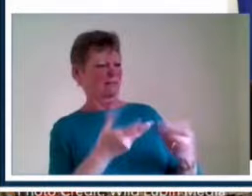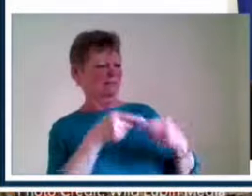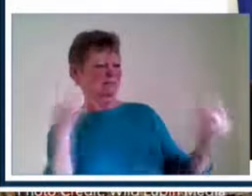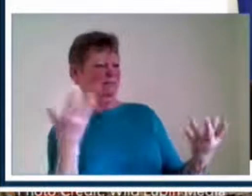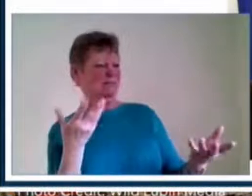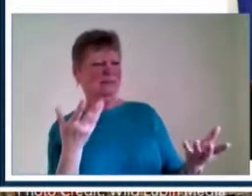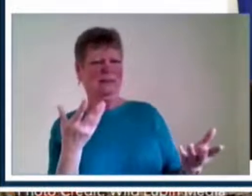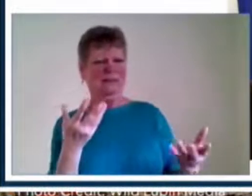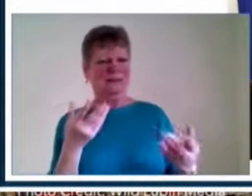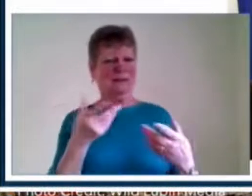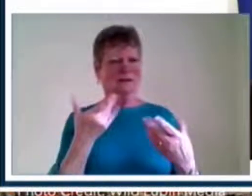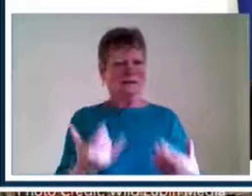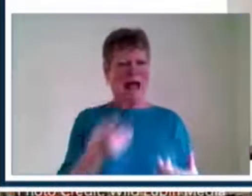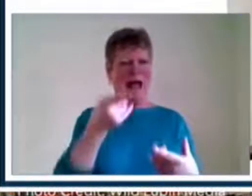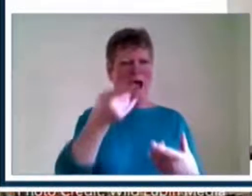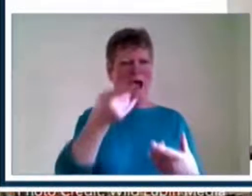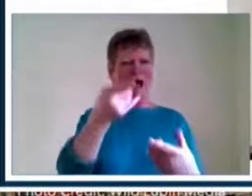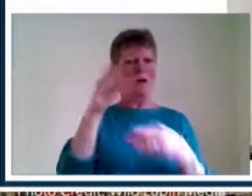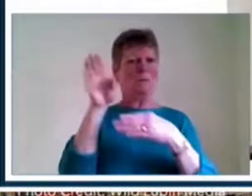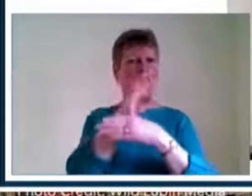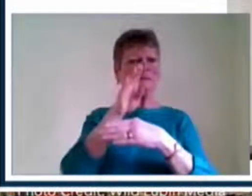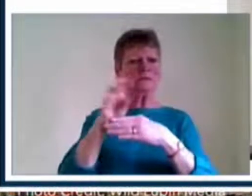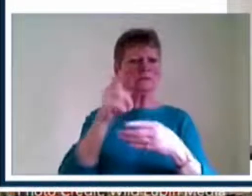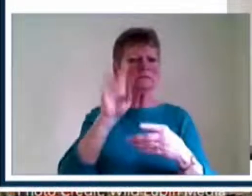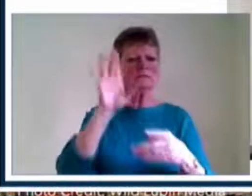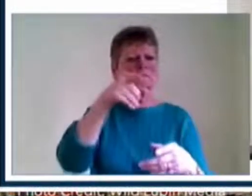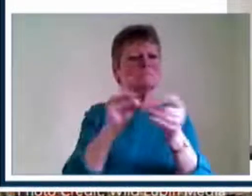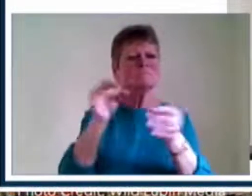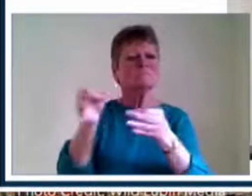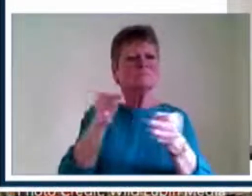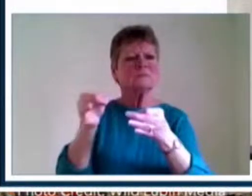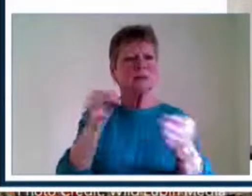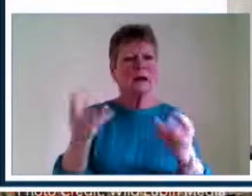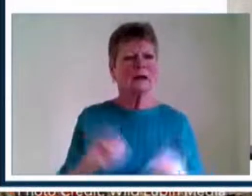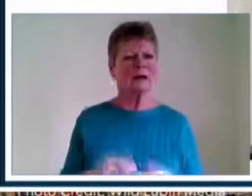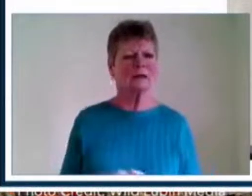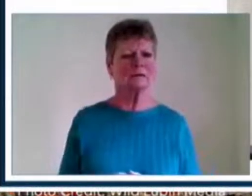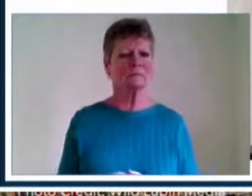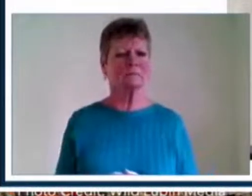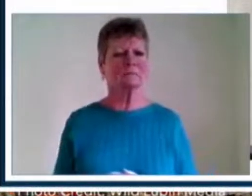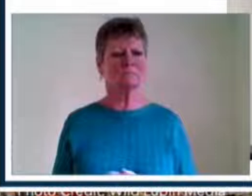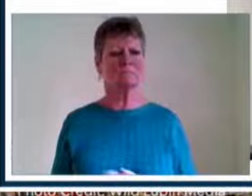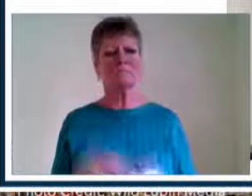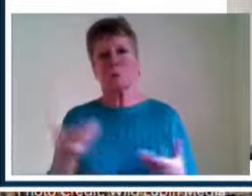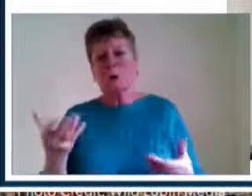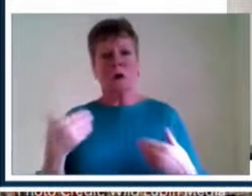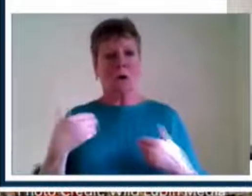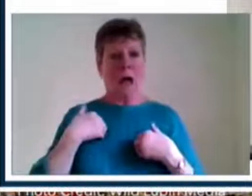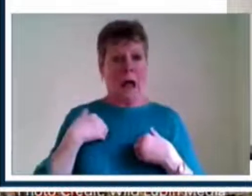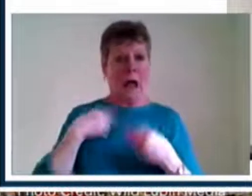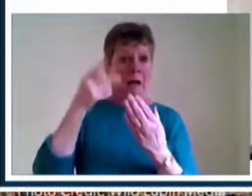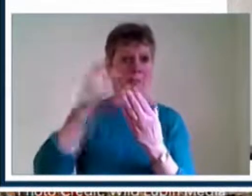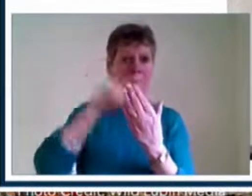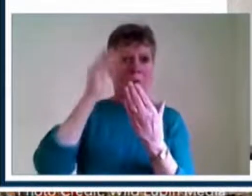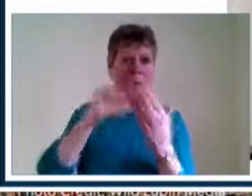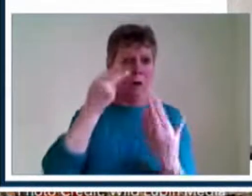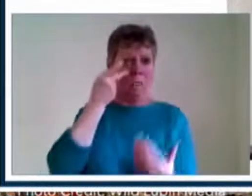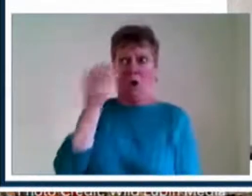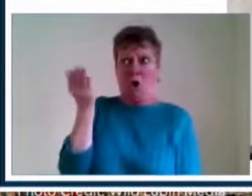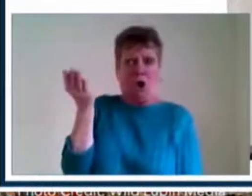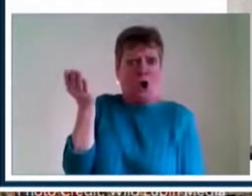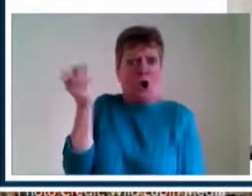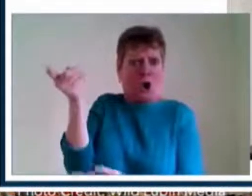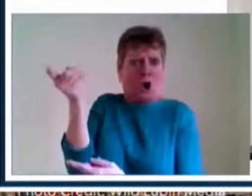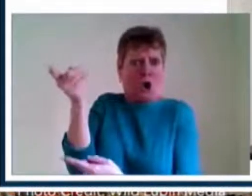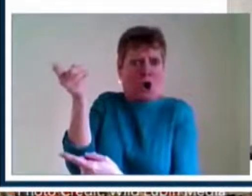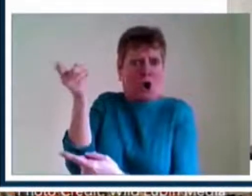now? I would say that to look at those programs. There's an extensive array of programs there. I wouldn't want to